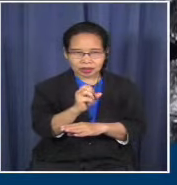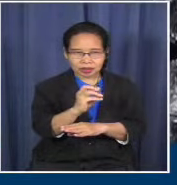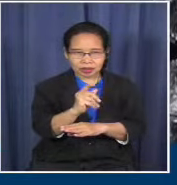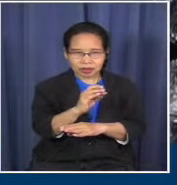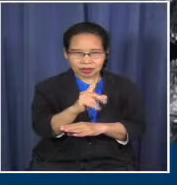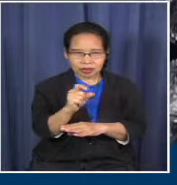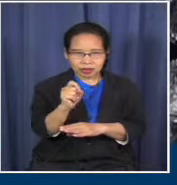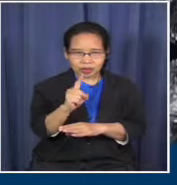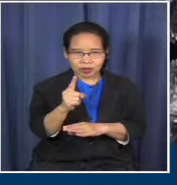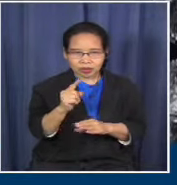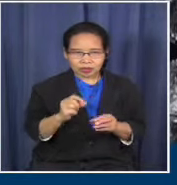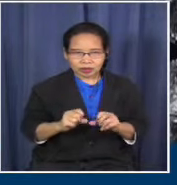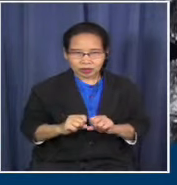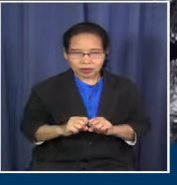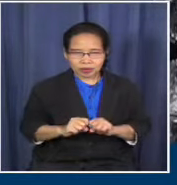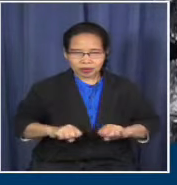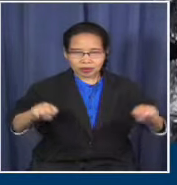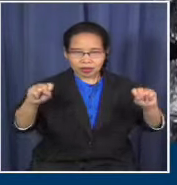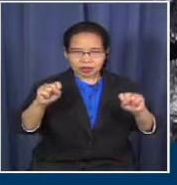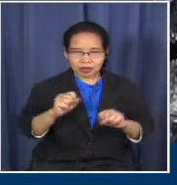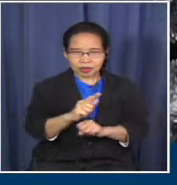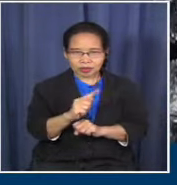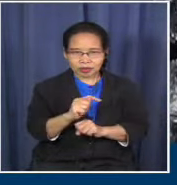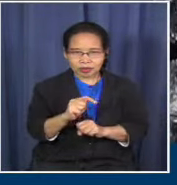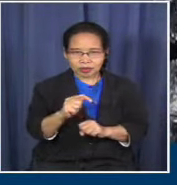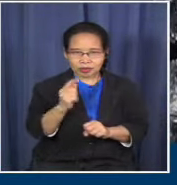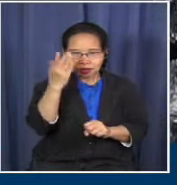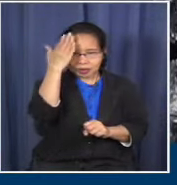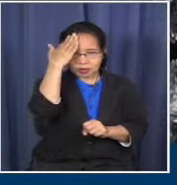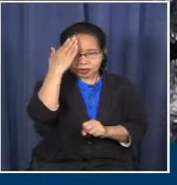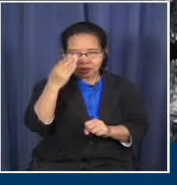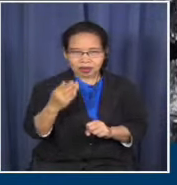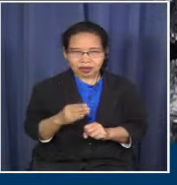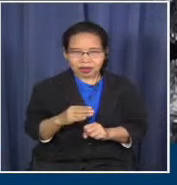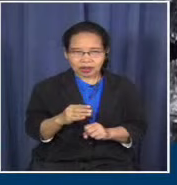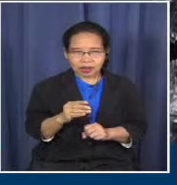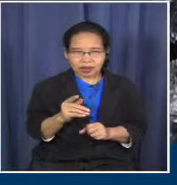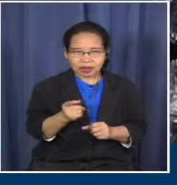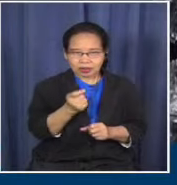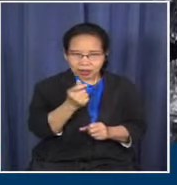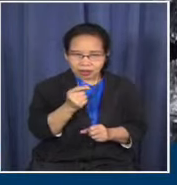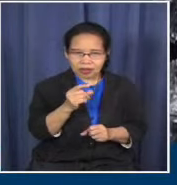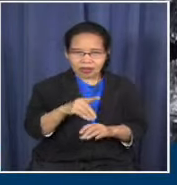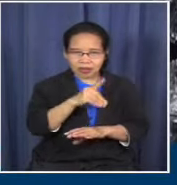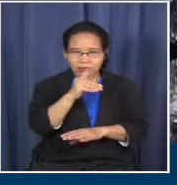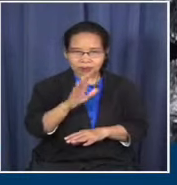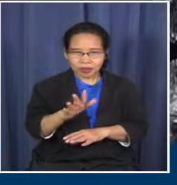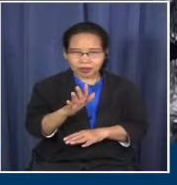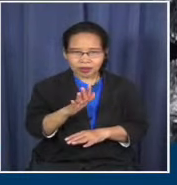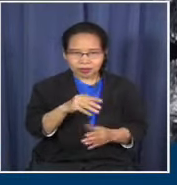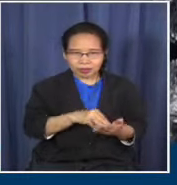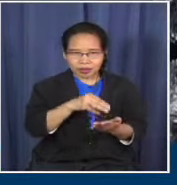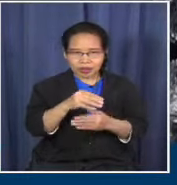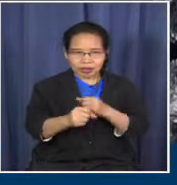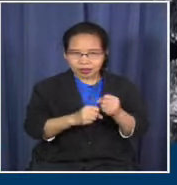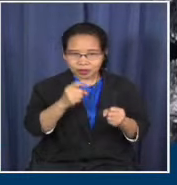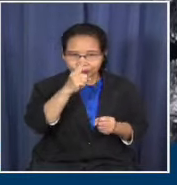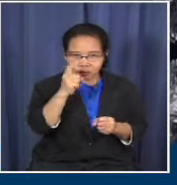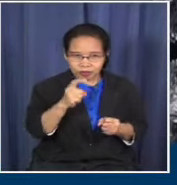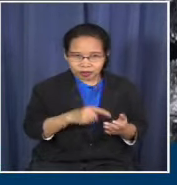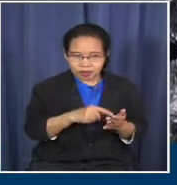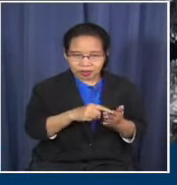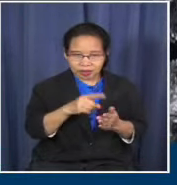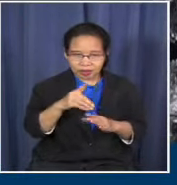One such meteorite is known to contain tiny diamonds over 5 billion years old.